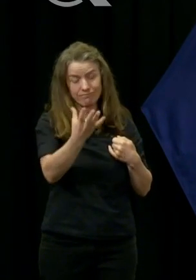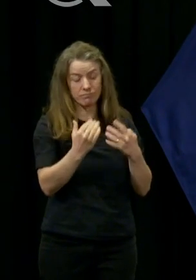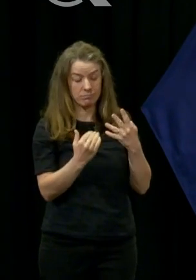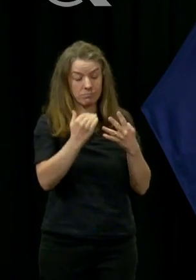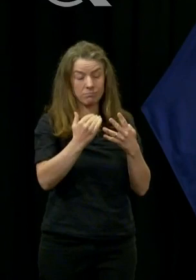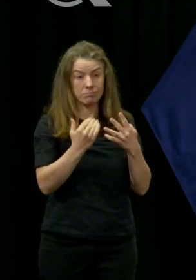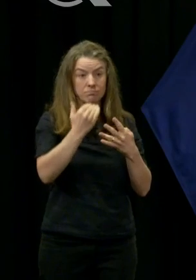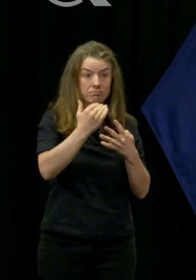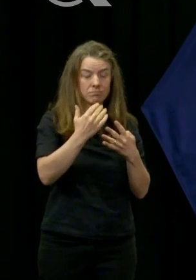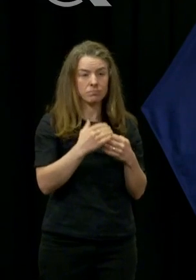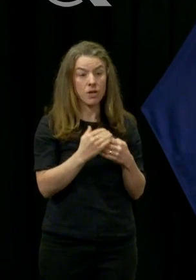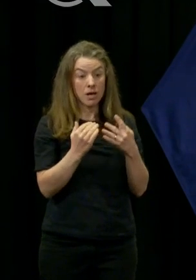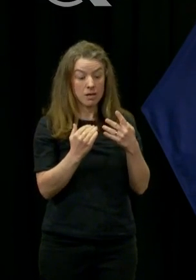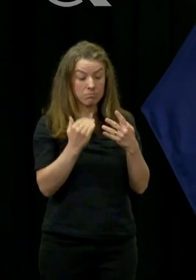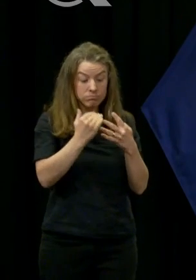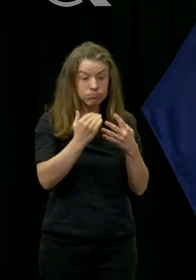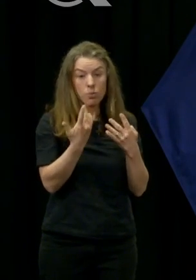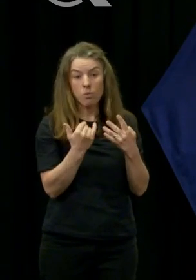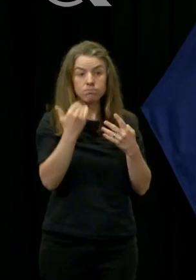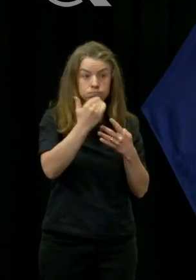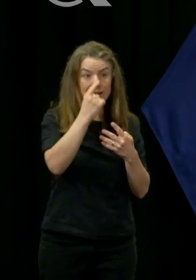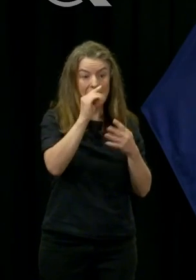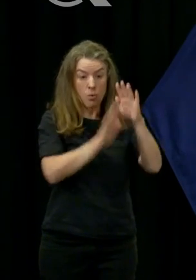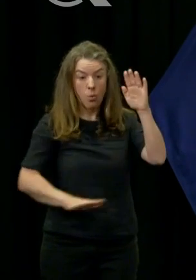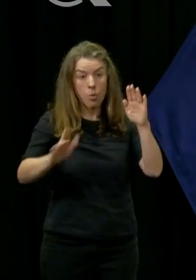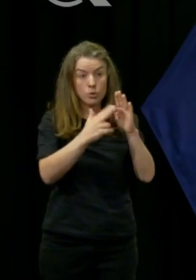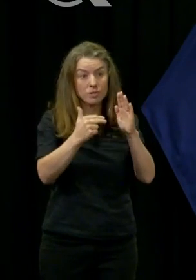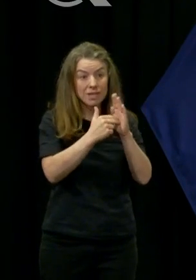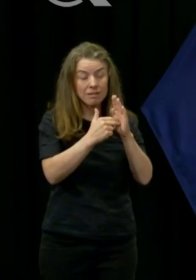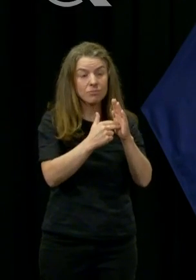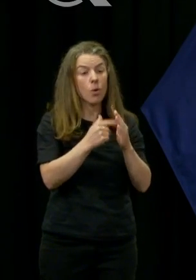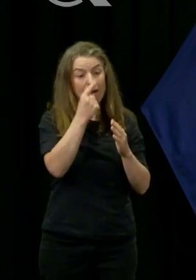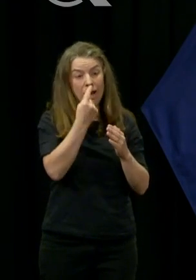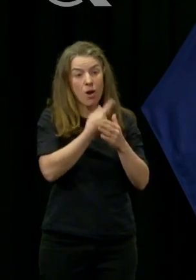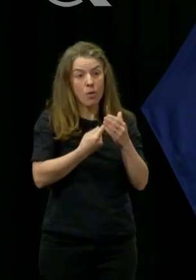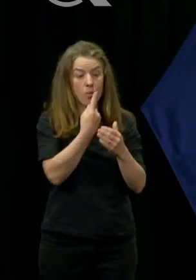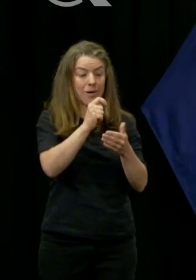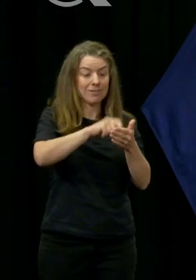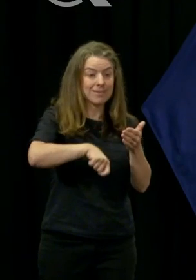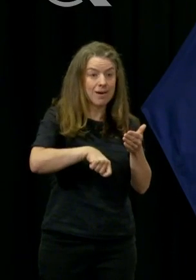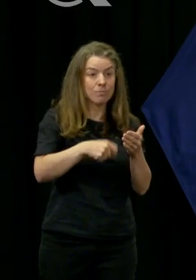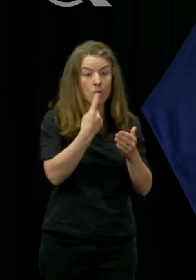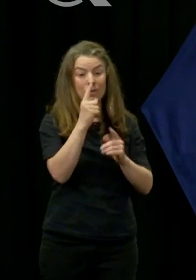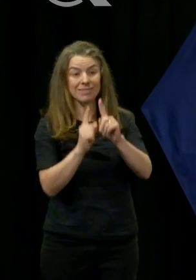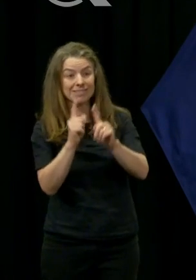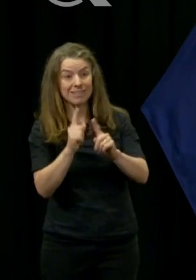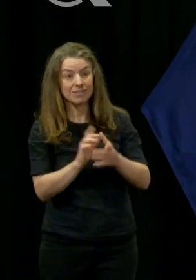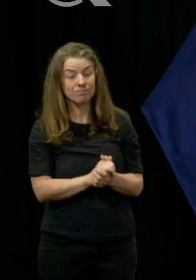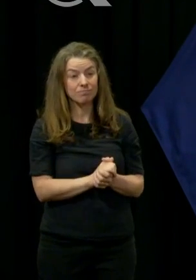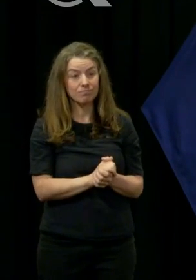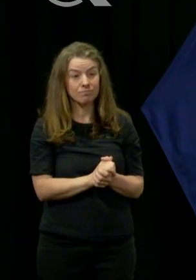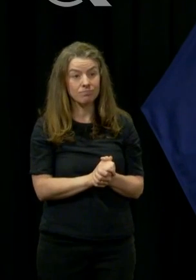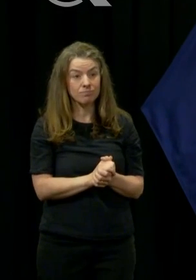local areas or it could apply nationally. You could move both up and down, and that could happen at a